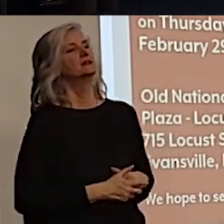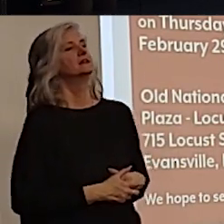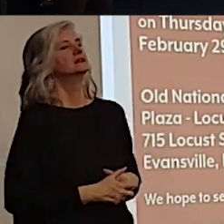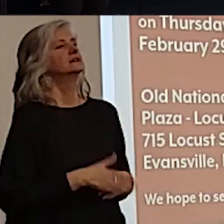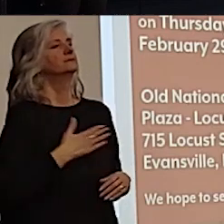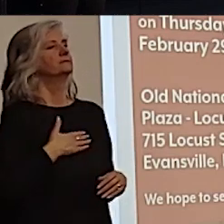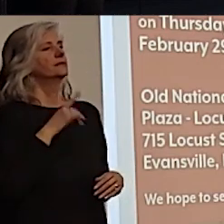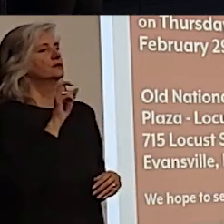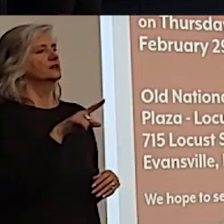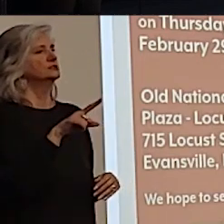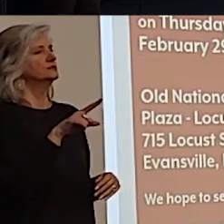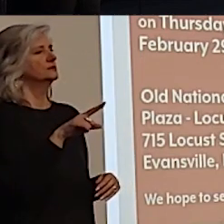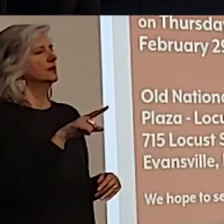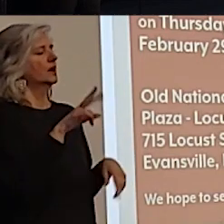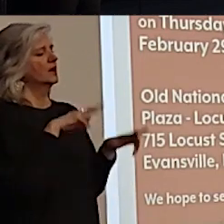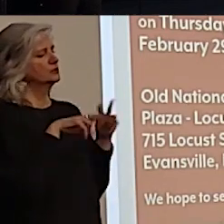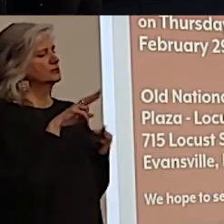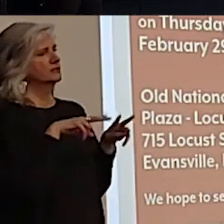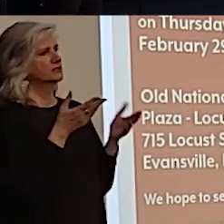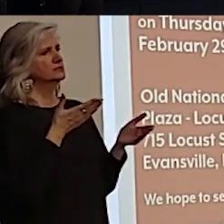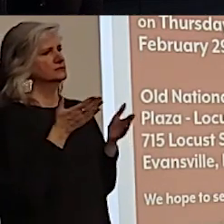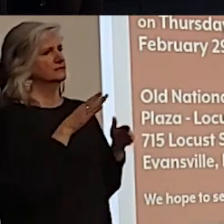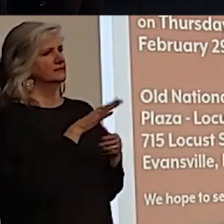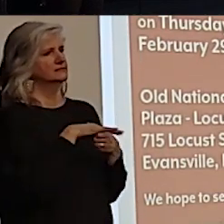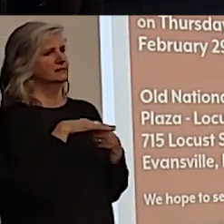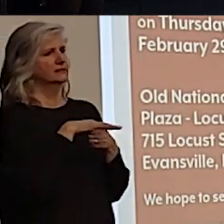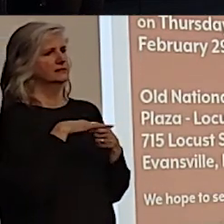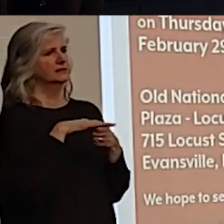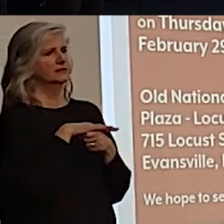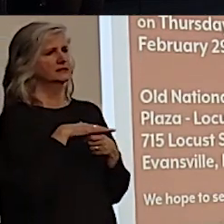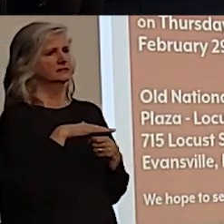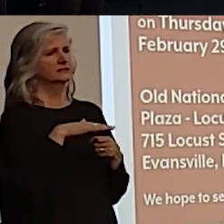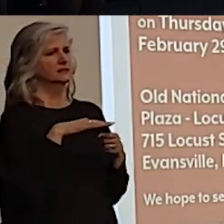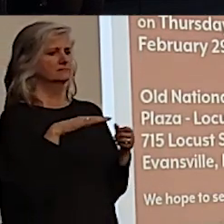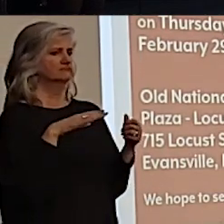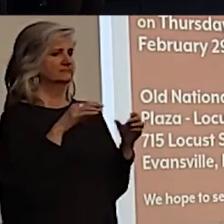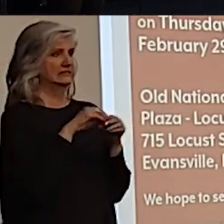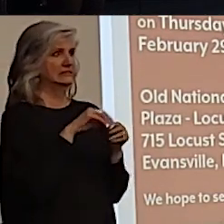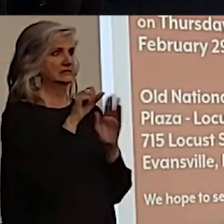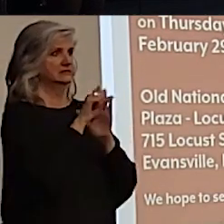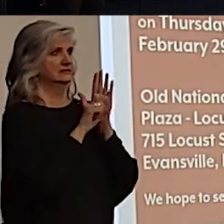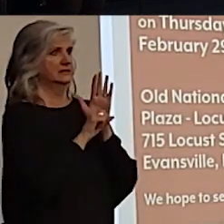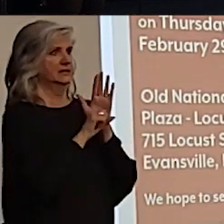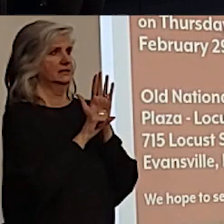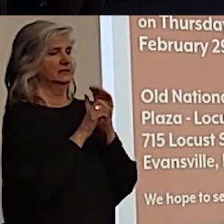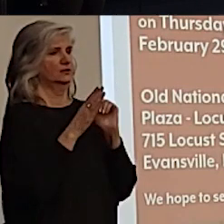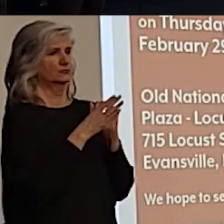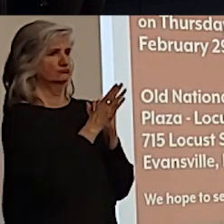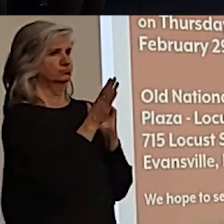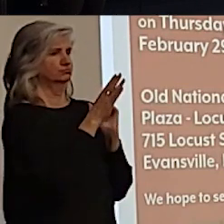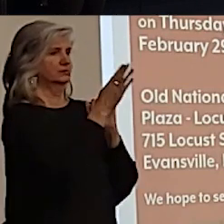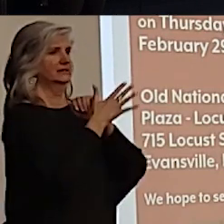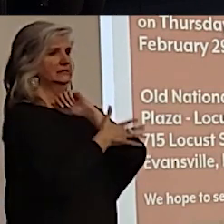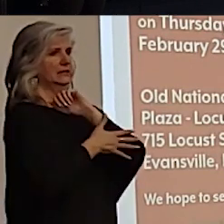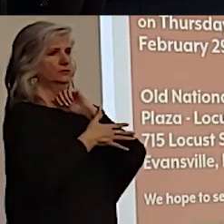My question is, I look at the service areas that wind through the state, and they go through counties,